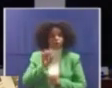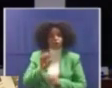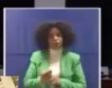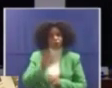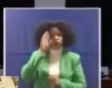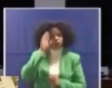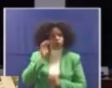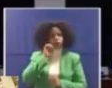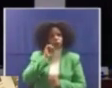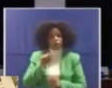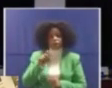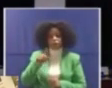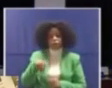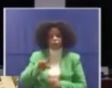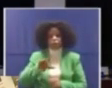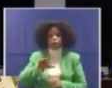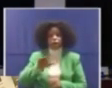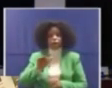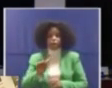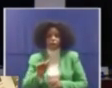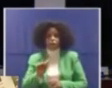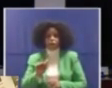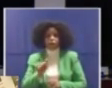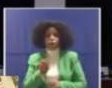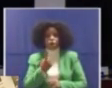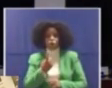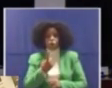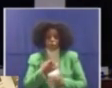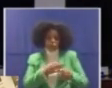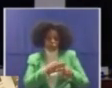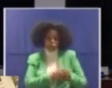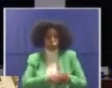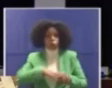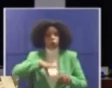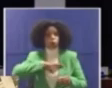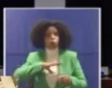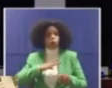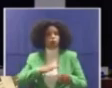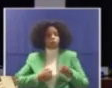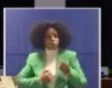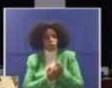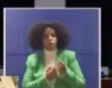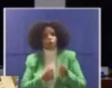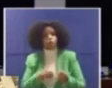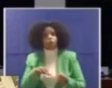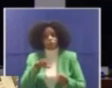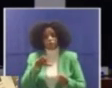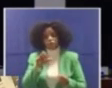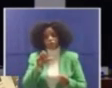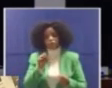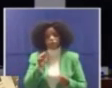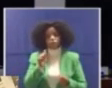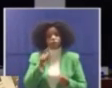SPLA. One faction of the army supported President Salva Kiir, while another one aligned